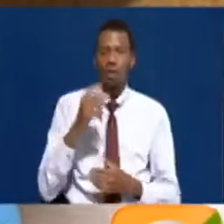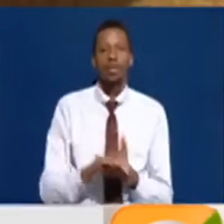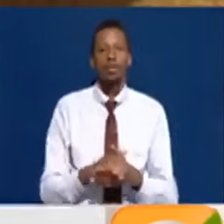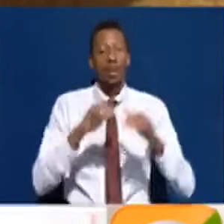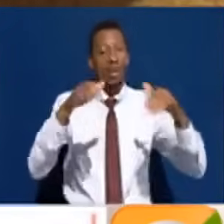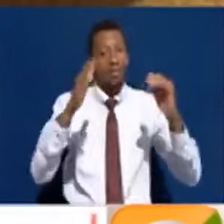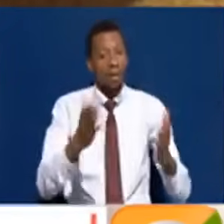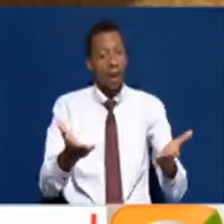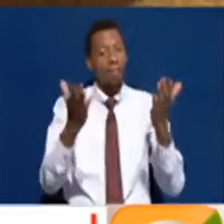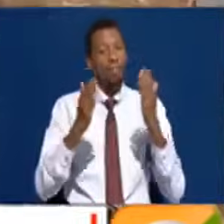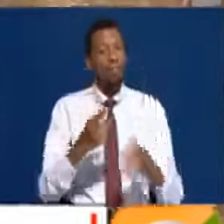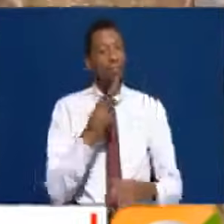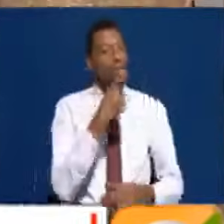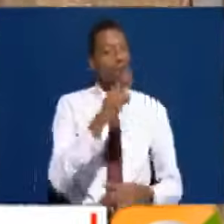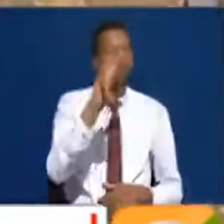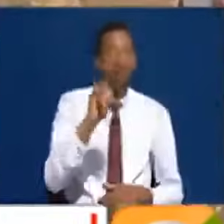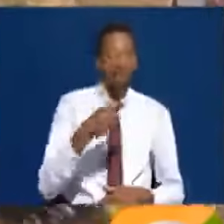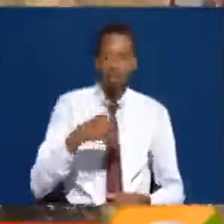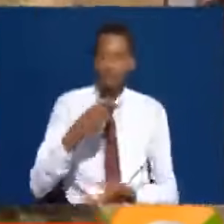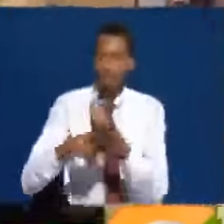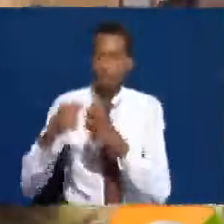120, sisi tunauza na 150.